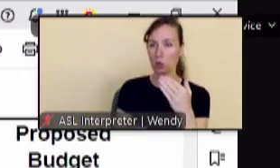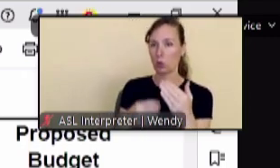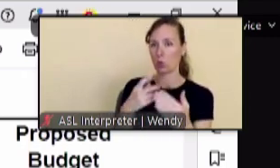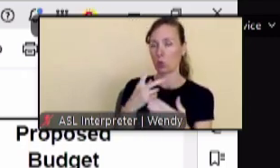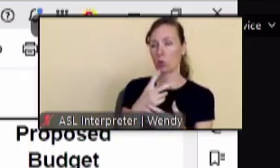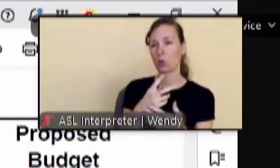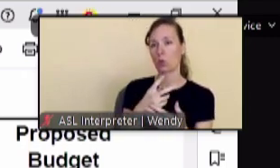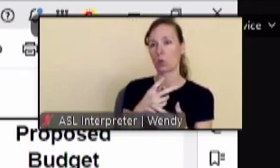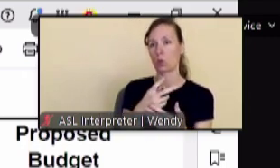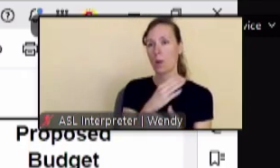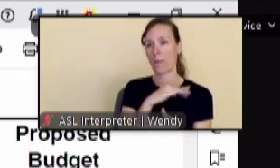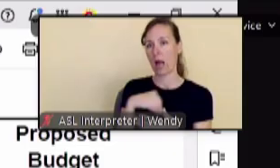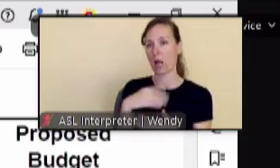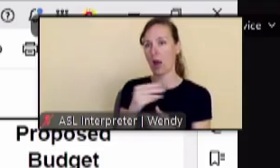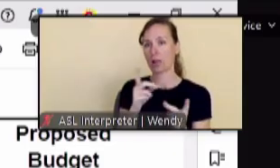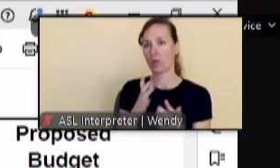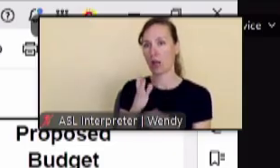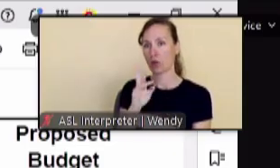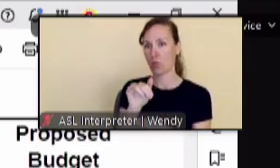so I see the